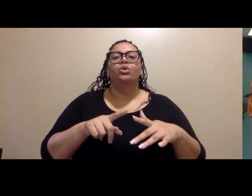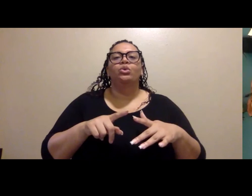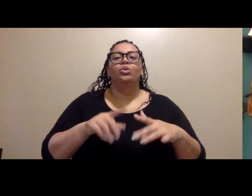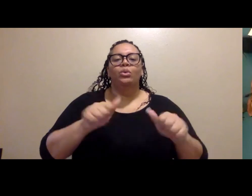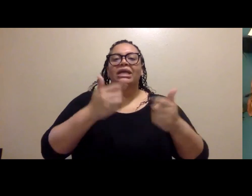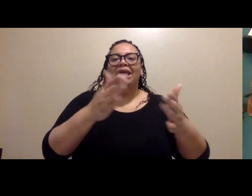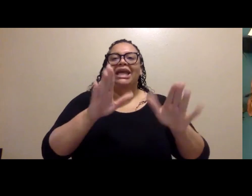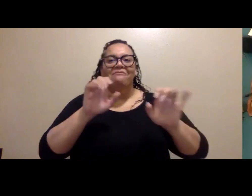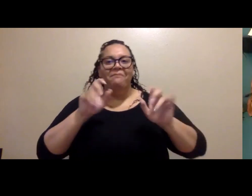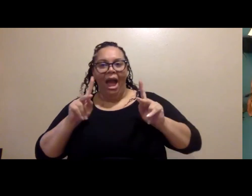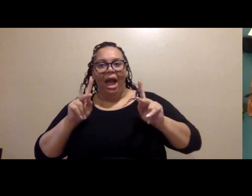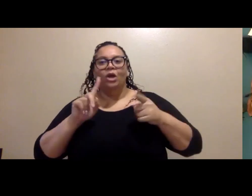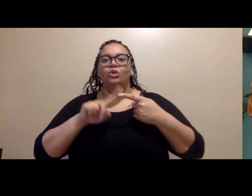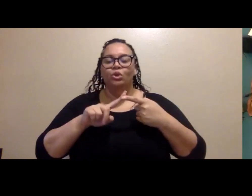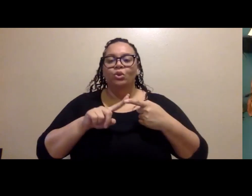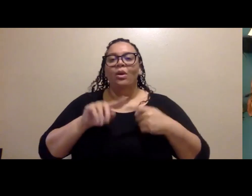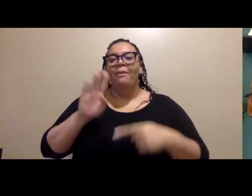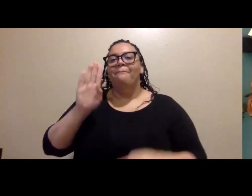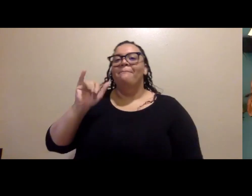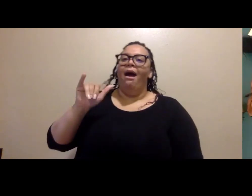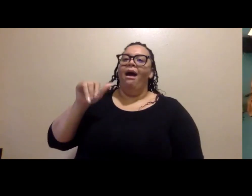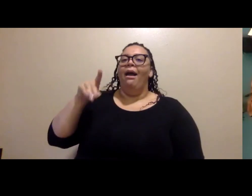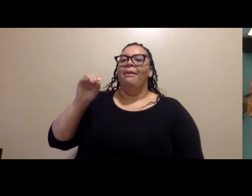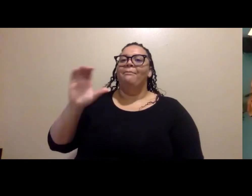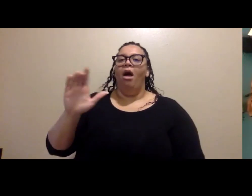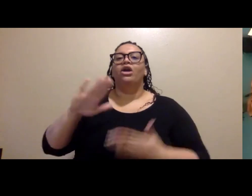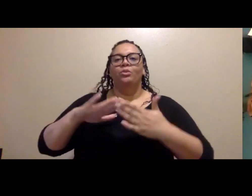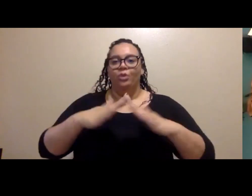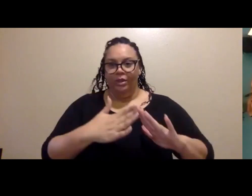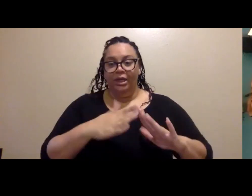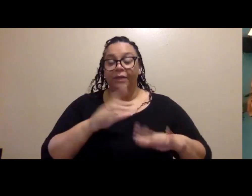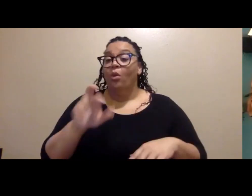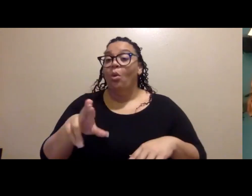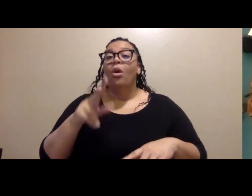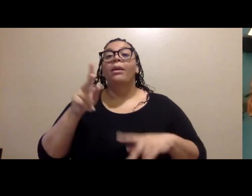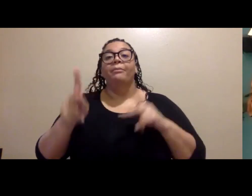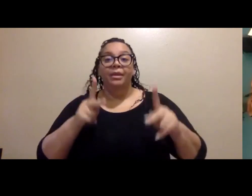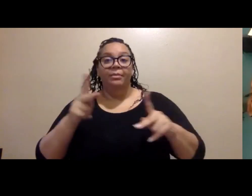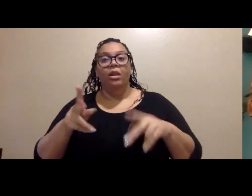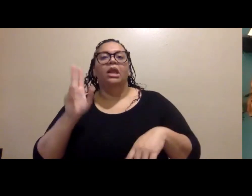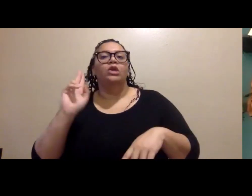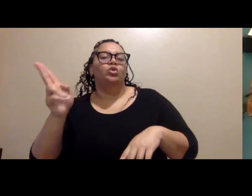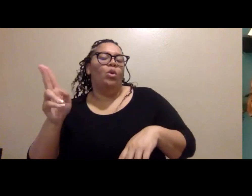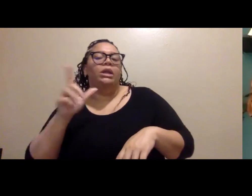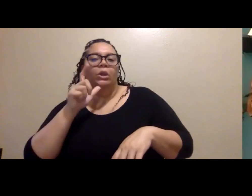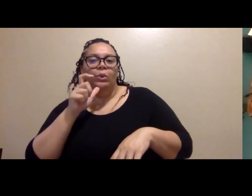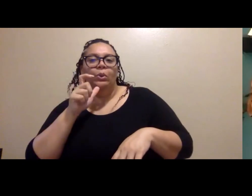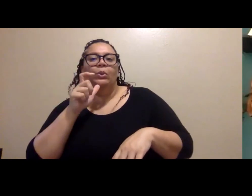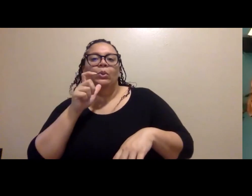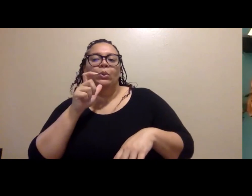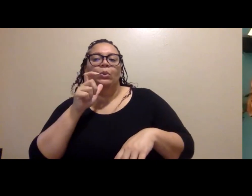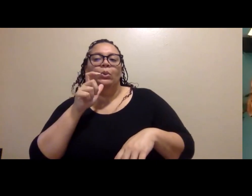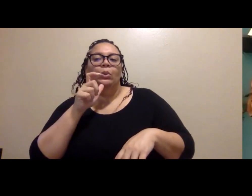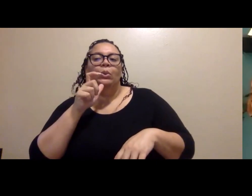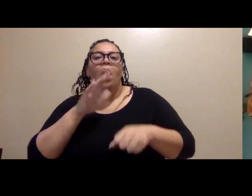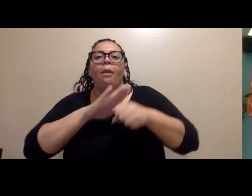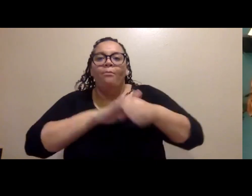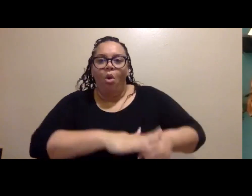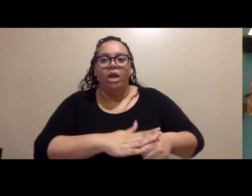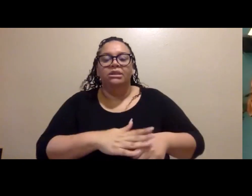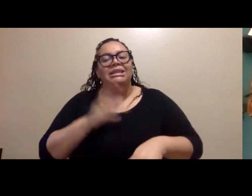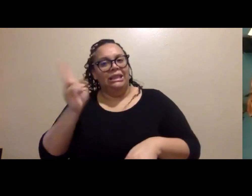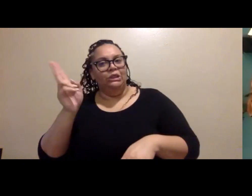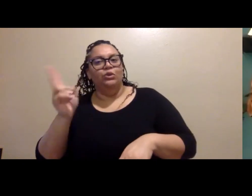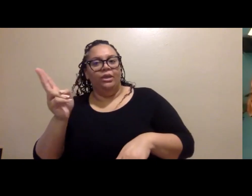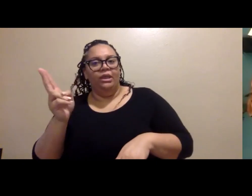community, BIPOC community, or communities, people who have been historically marginalized and oppressed. And so that's what